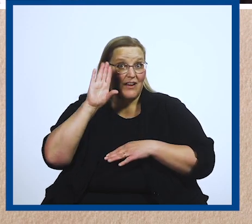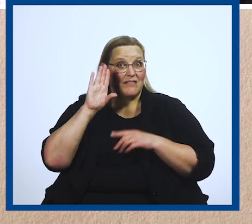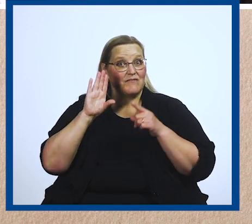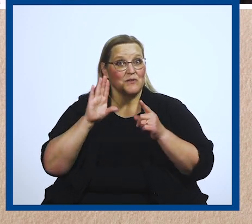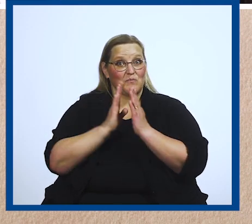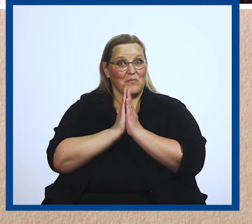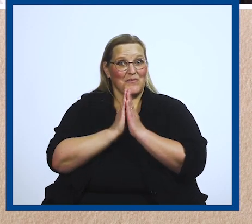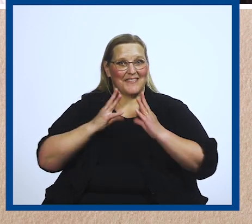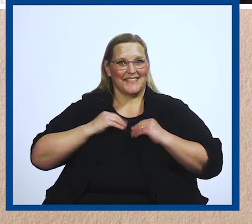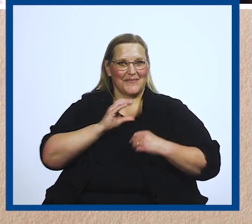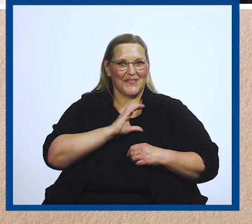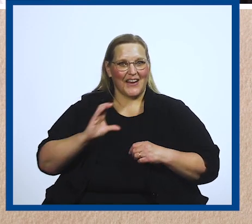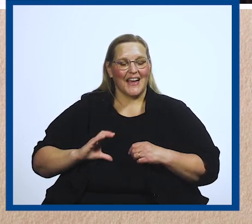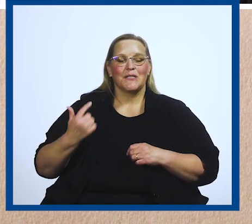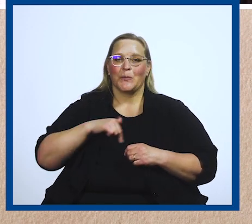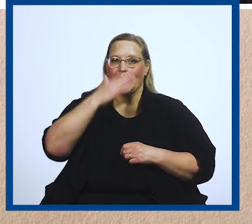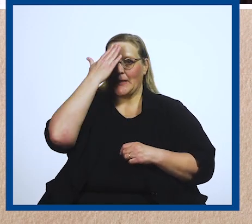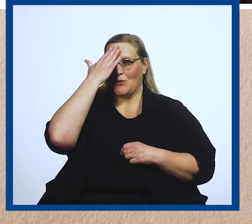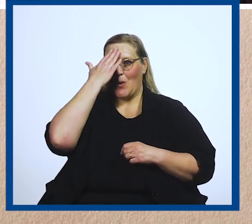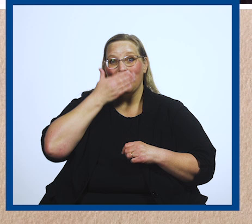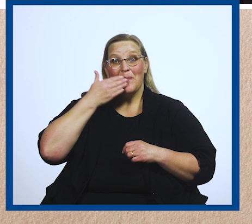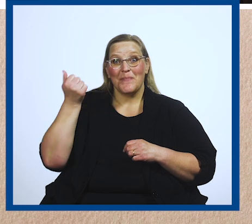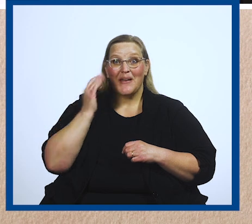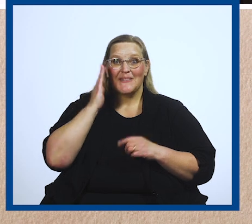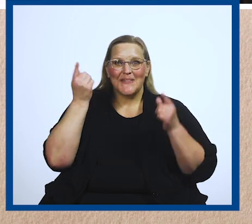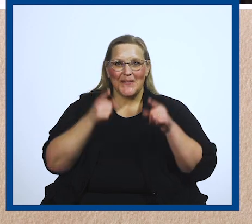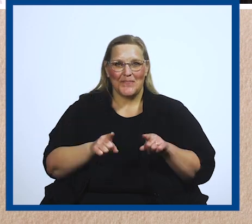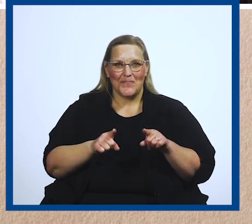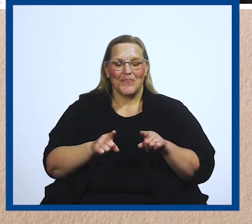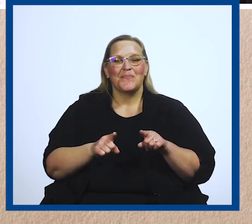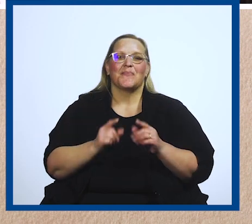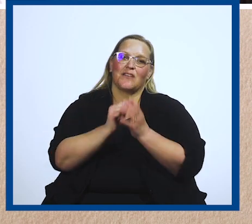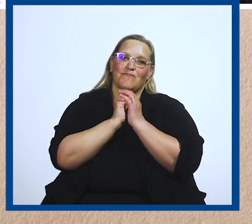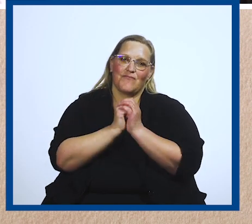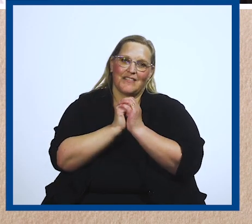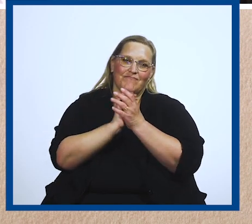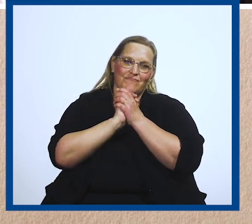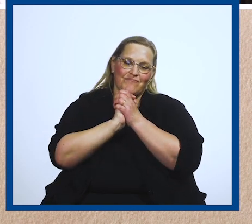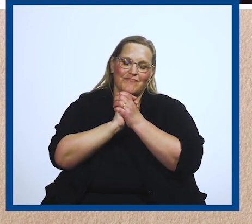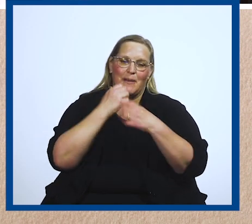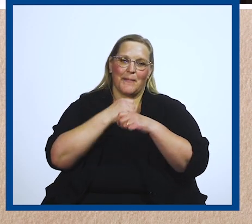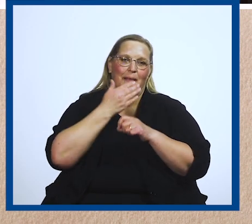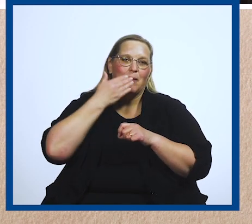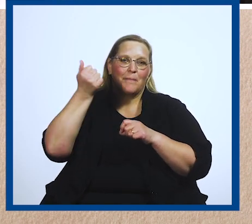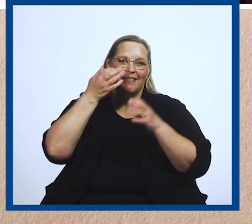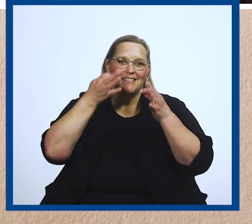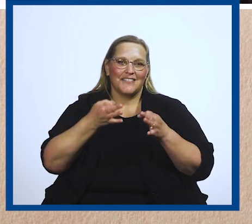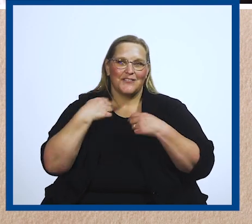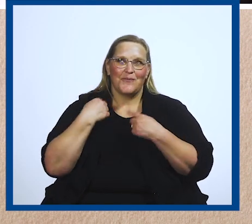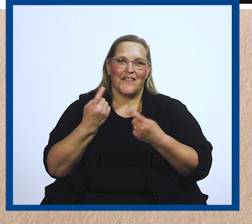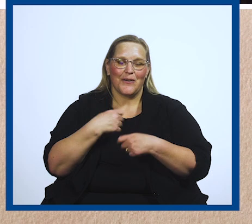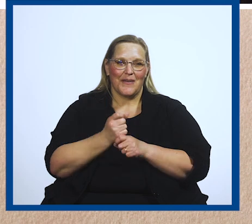raised my hand prayer at the end of that message, we know that the best is yet to come. And we want to say congratulations on making the best decision that we believe you're ever going to